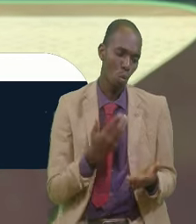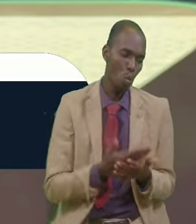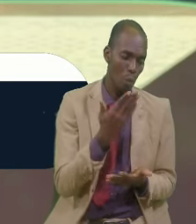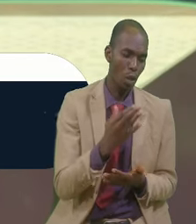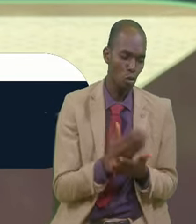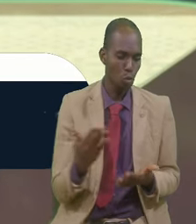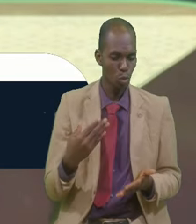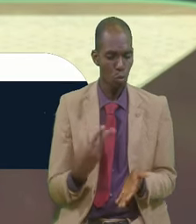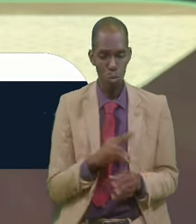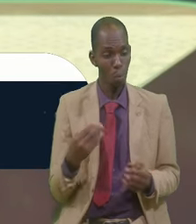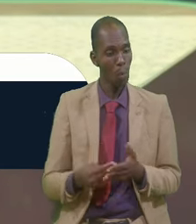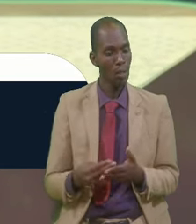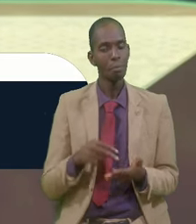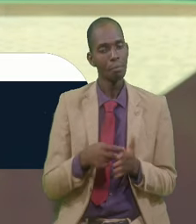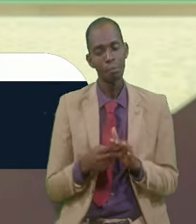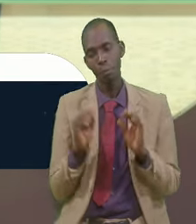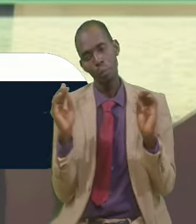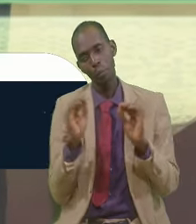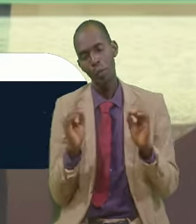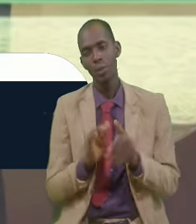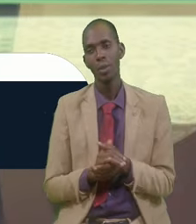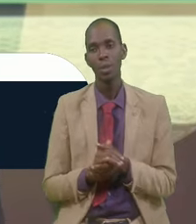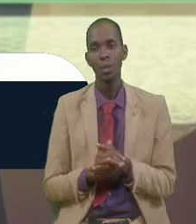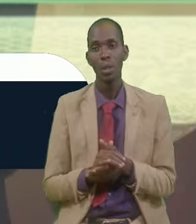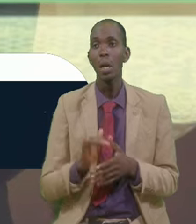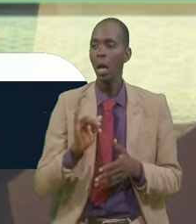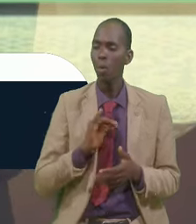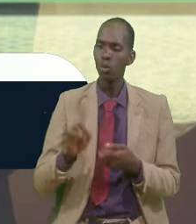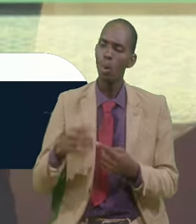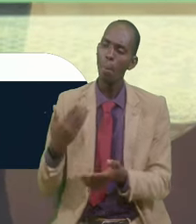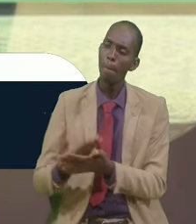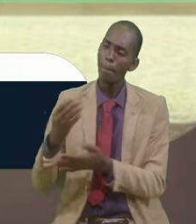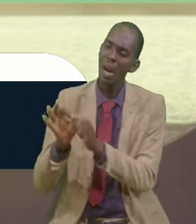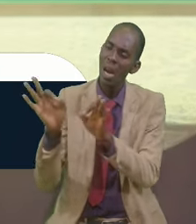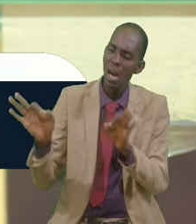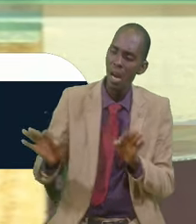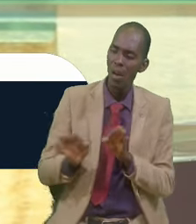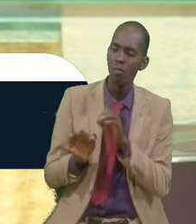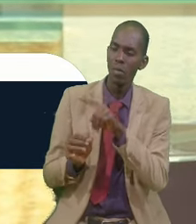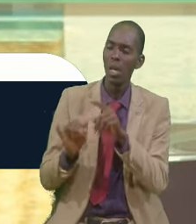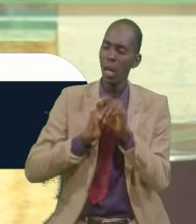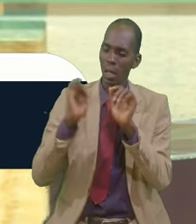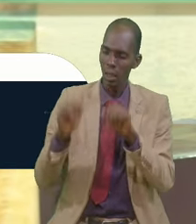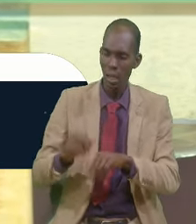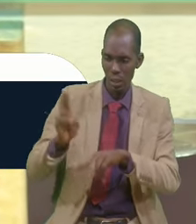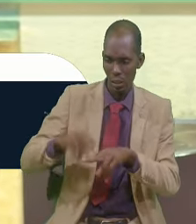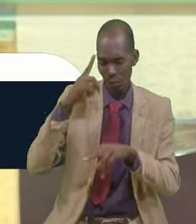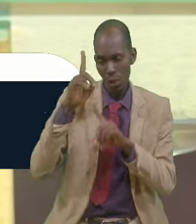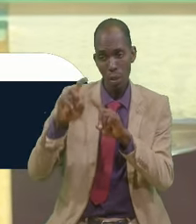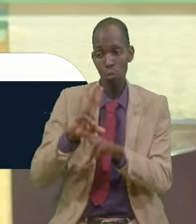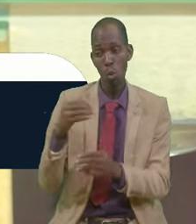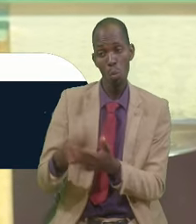money, nothing. I want to even buy the form so that I can take exam. There's no